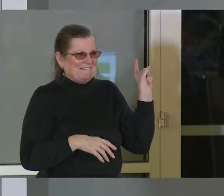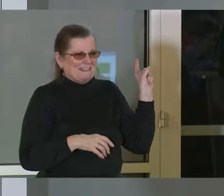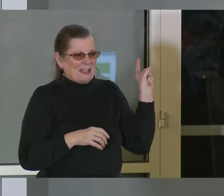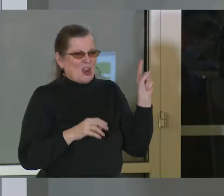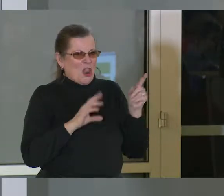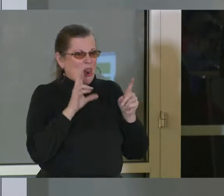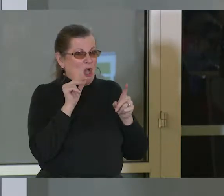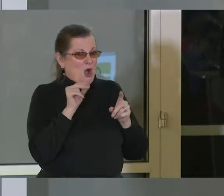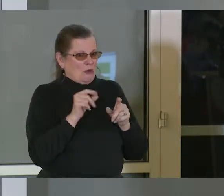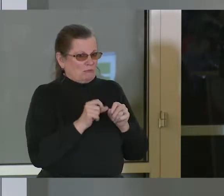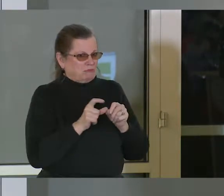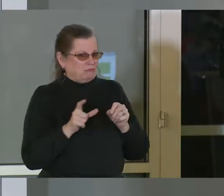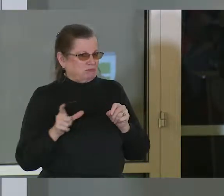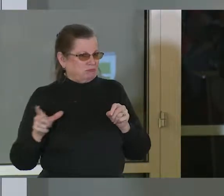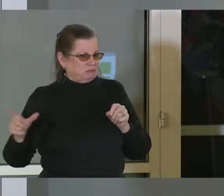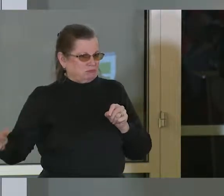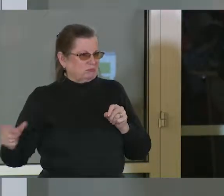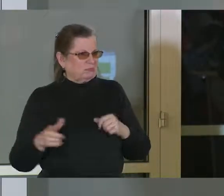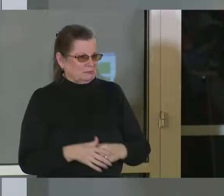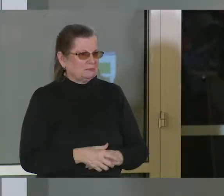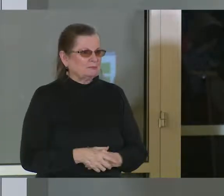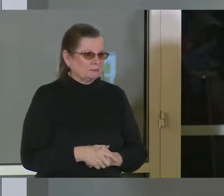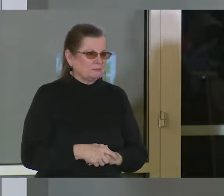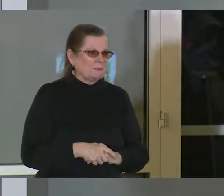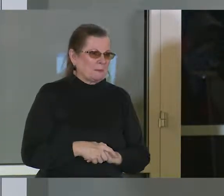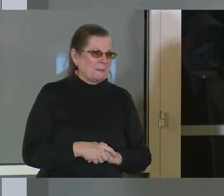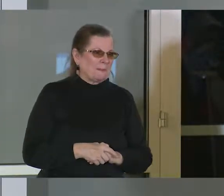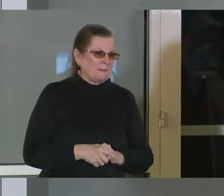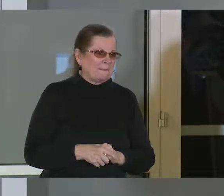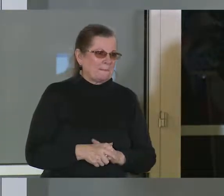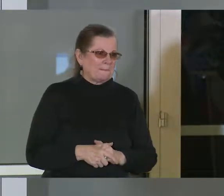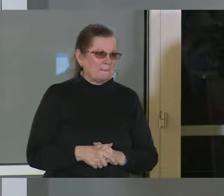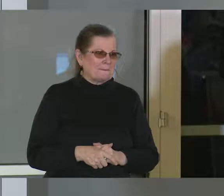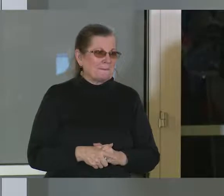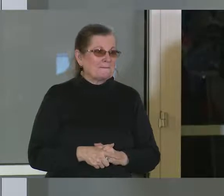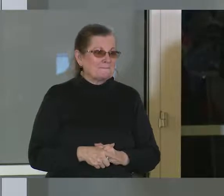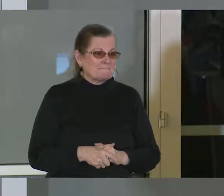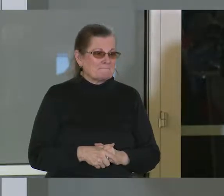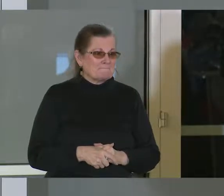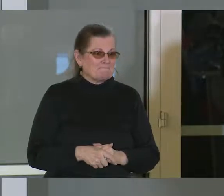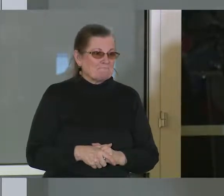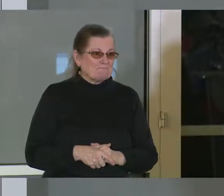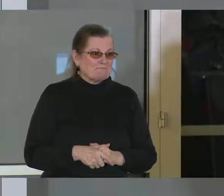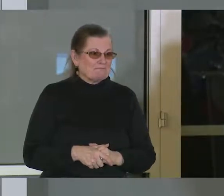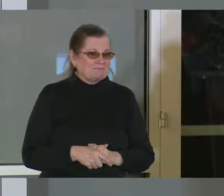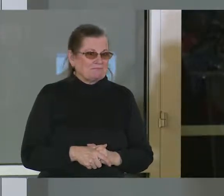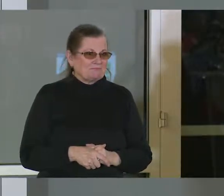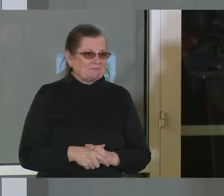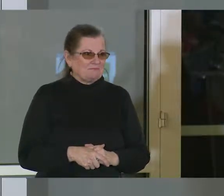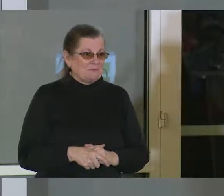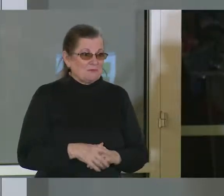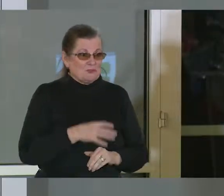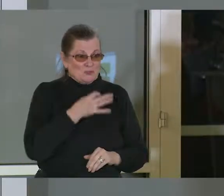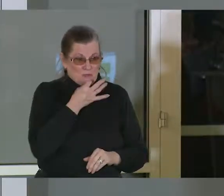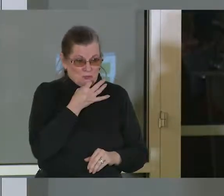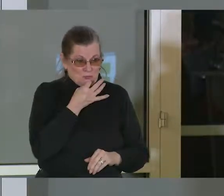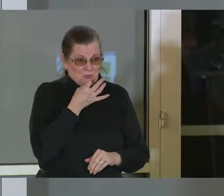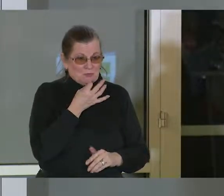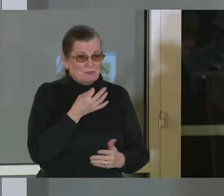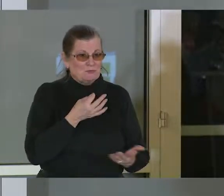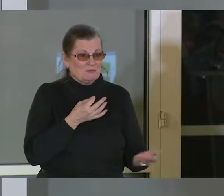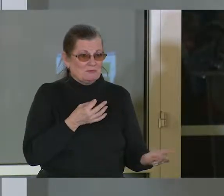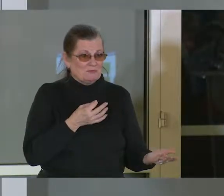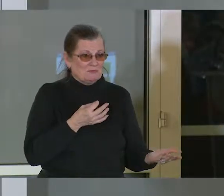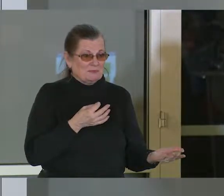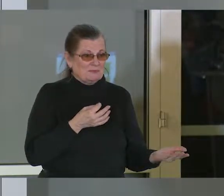welcome you if this is your first budget engagement forum and hear about your budget priorities. So again, this question is just